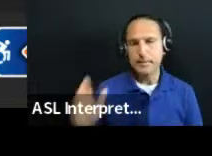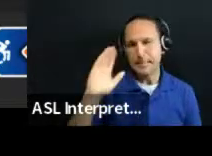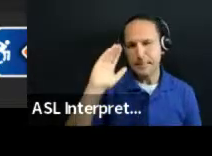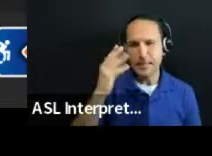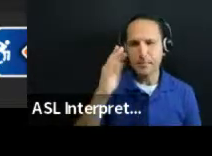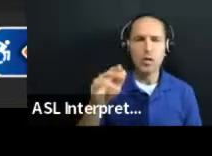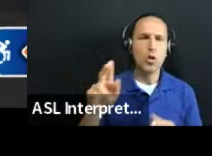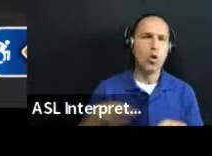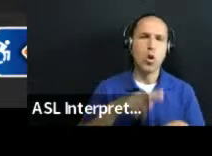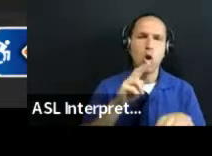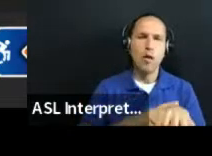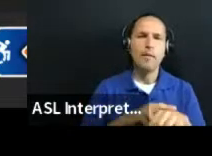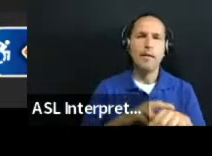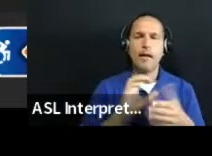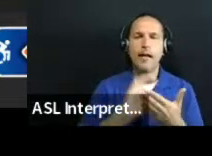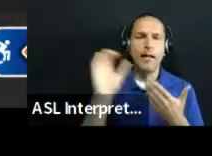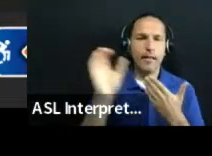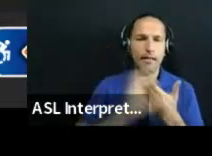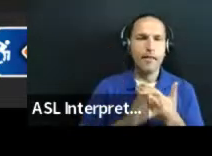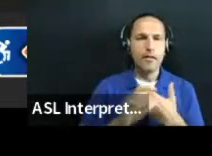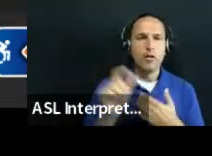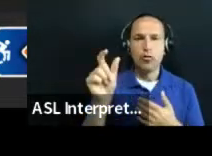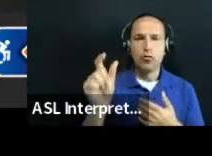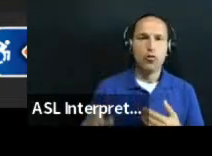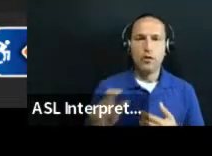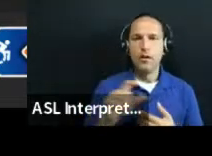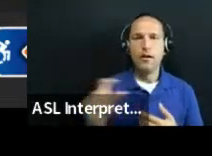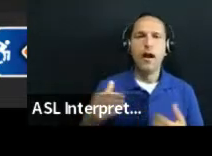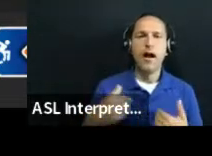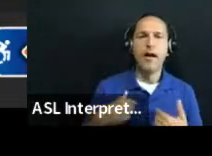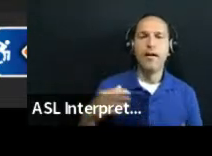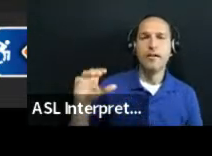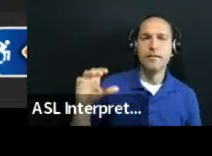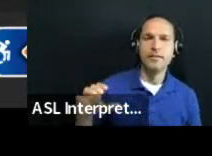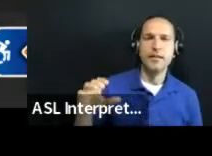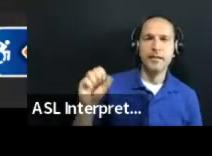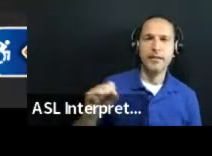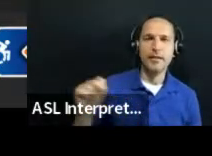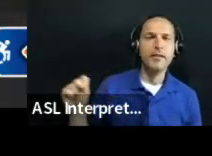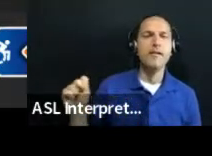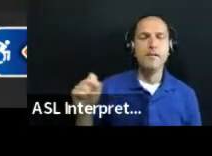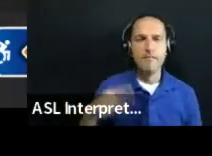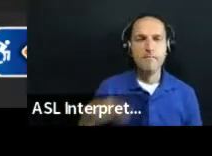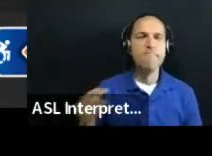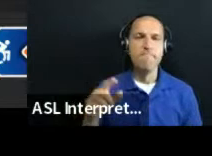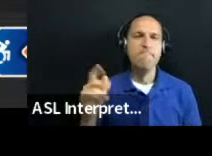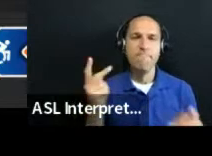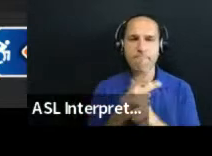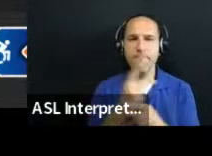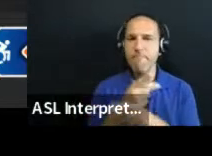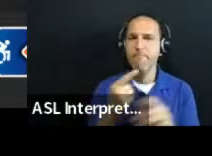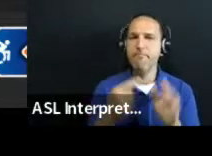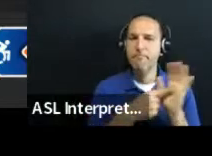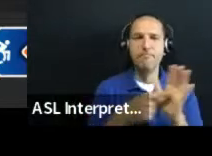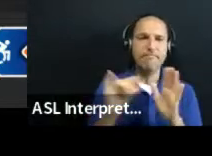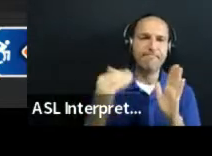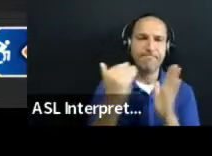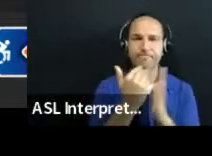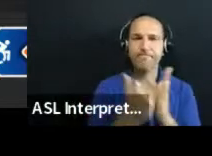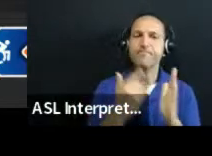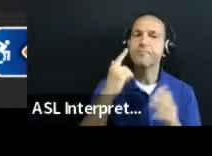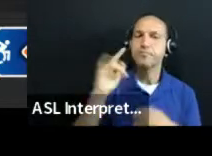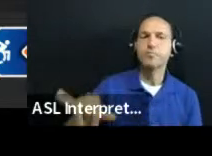normal calendar grid. There's some CSS tricks to allow you to render your lists in a